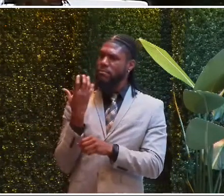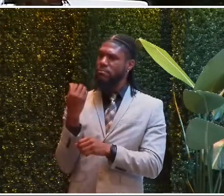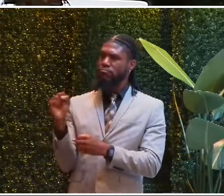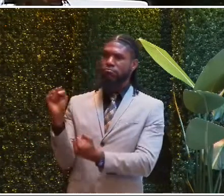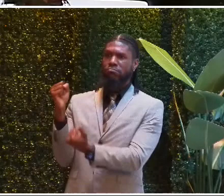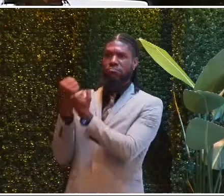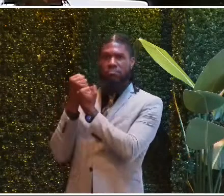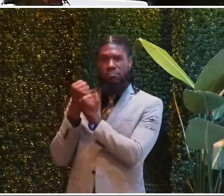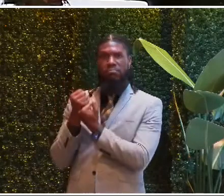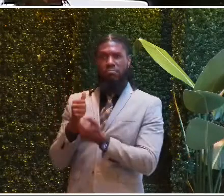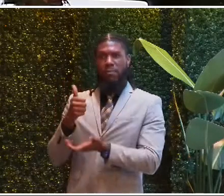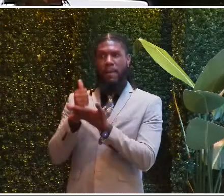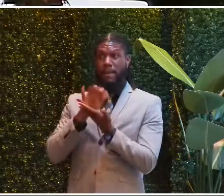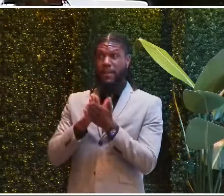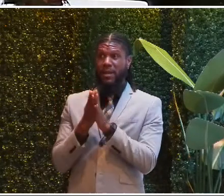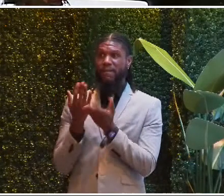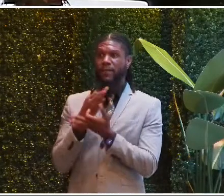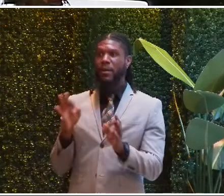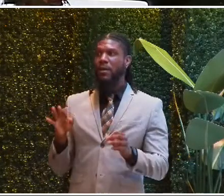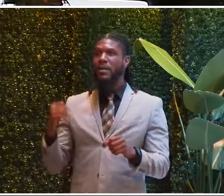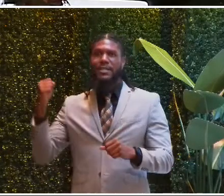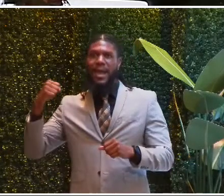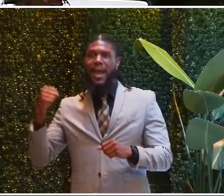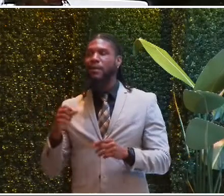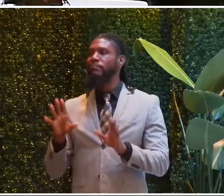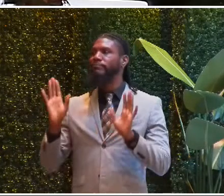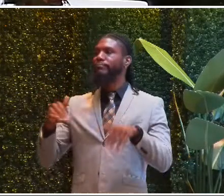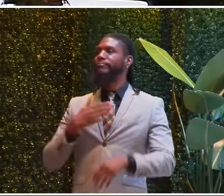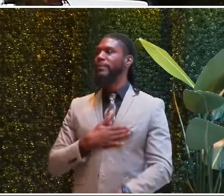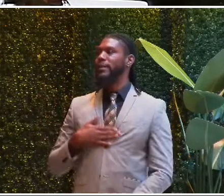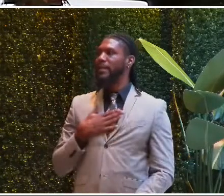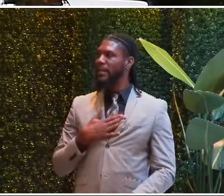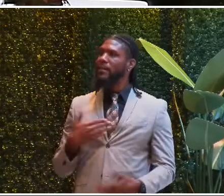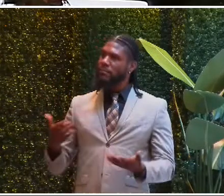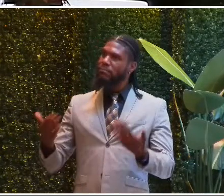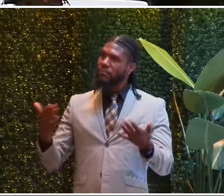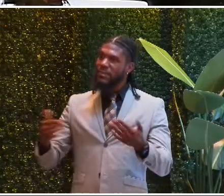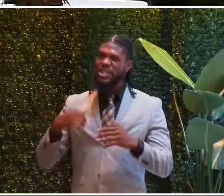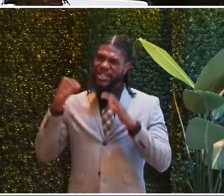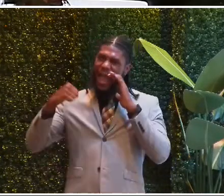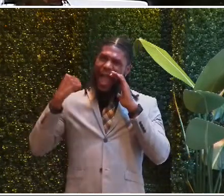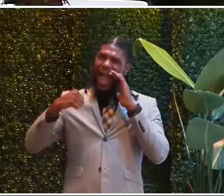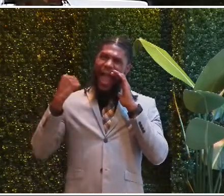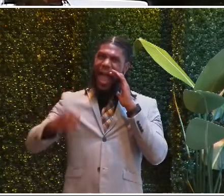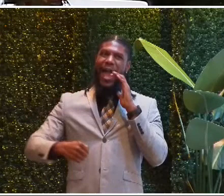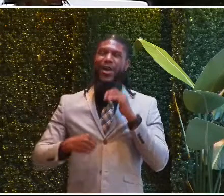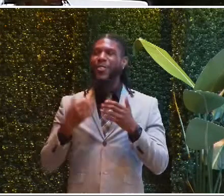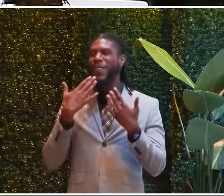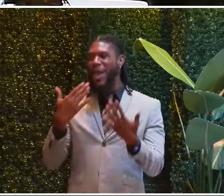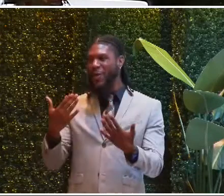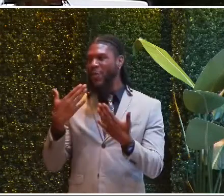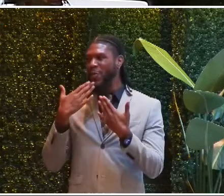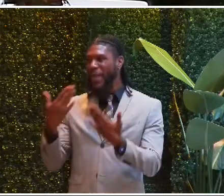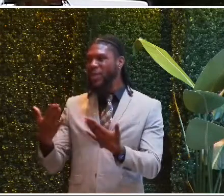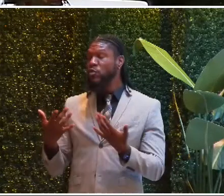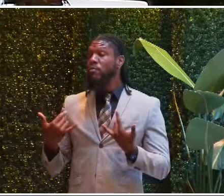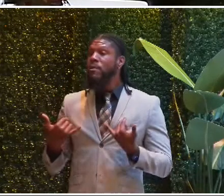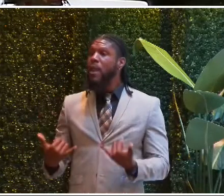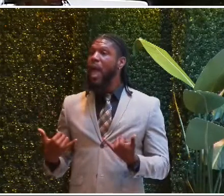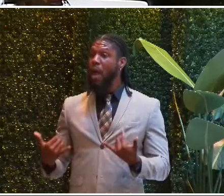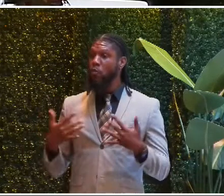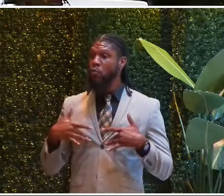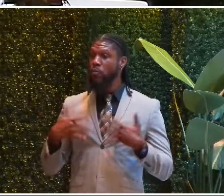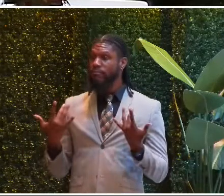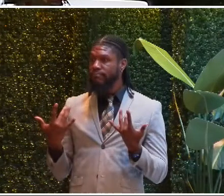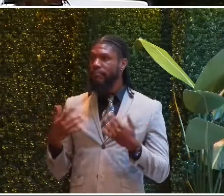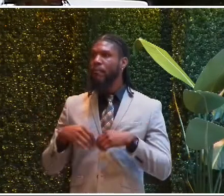don't sound too ready to me. I need a little bit more convincing. There we go. Thank you, thank you. So at this time, in